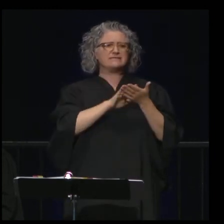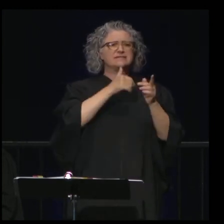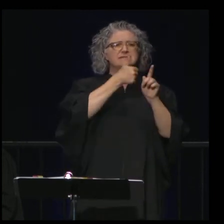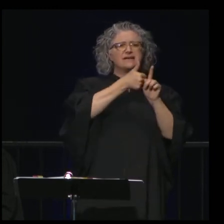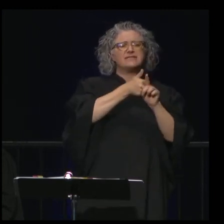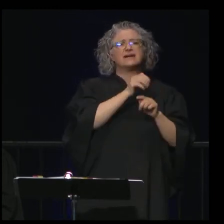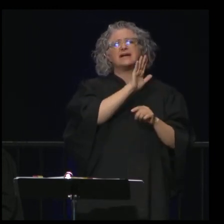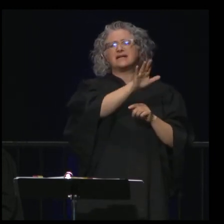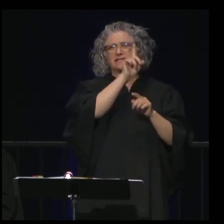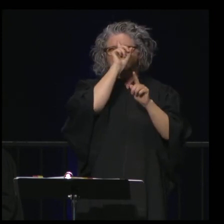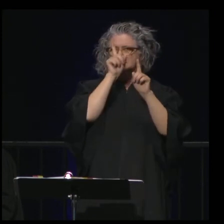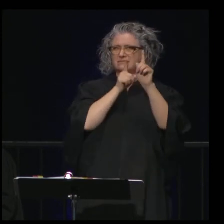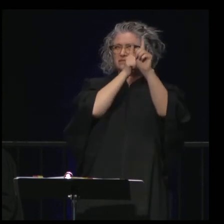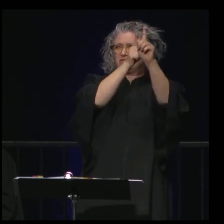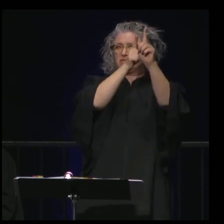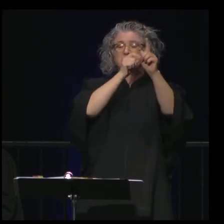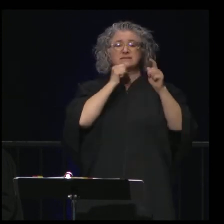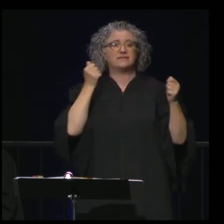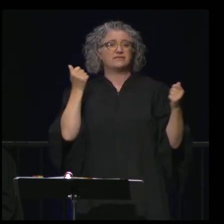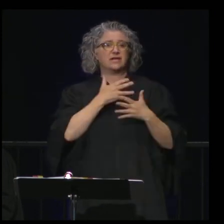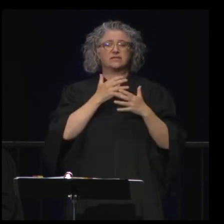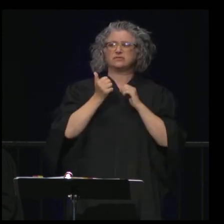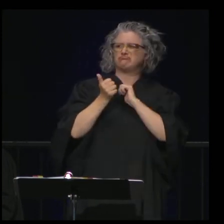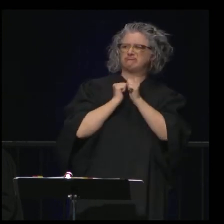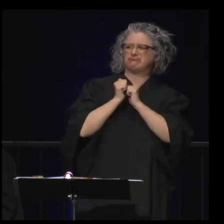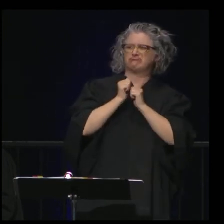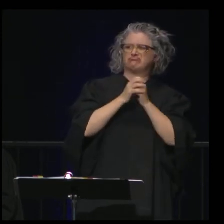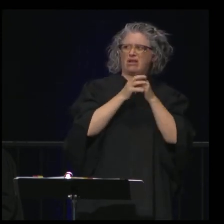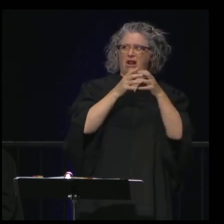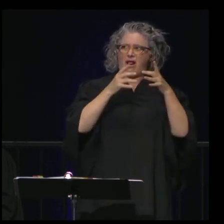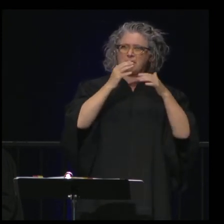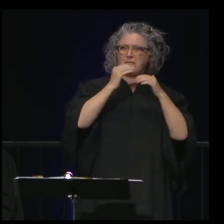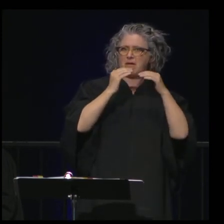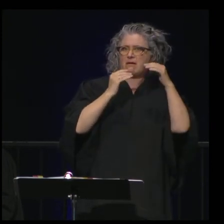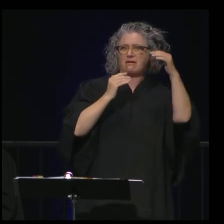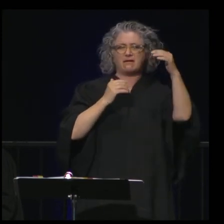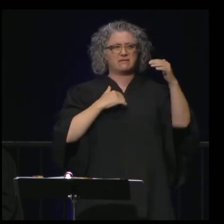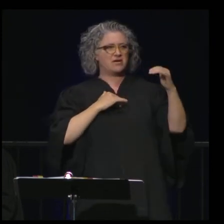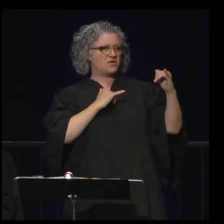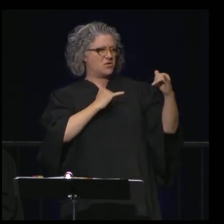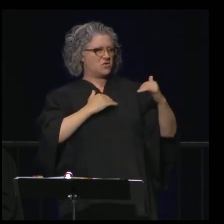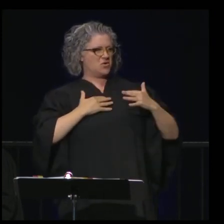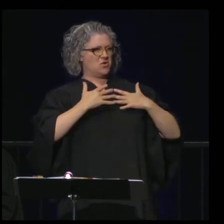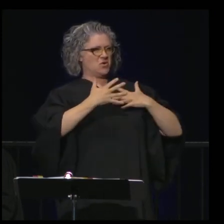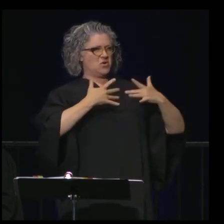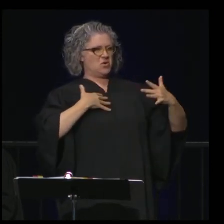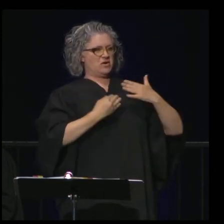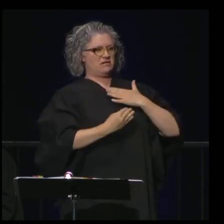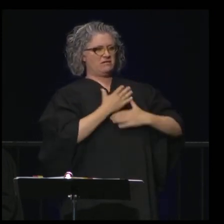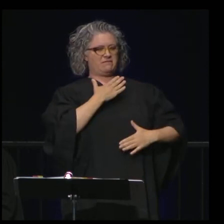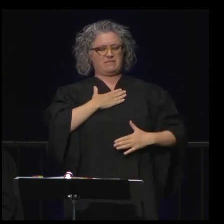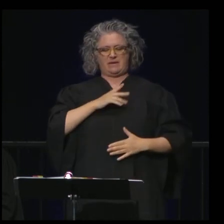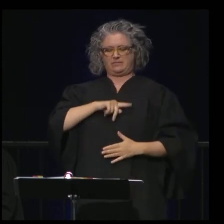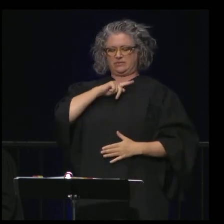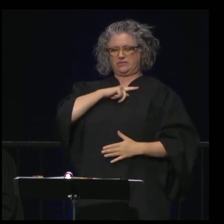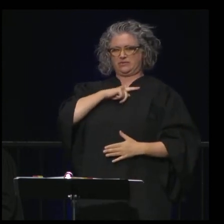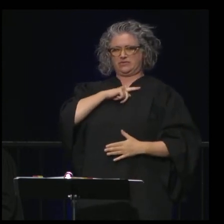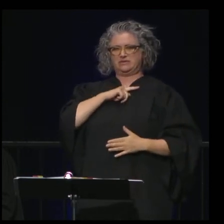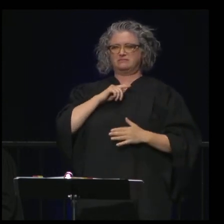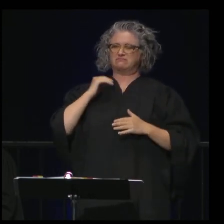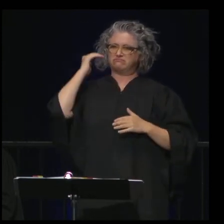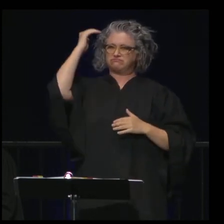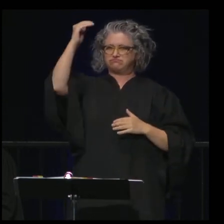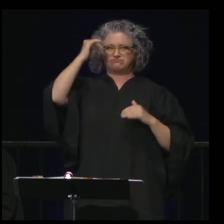mission, and wasn't afraid to compete. That resonated with me, and it shaped my own personality as an